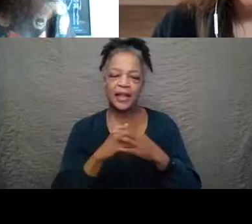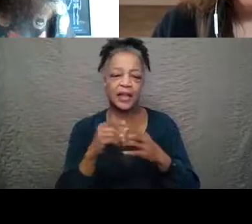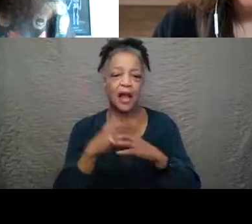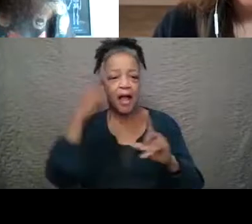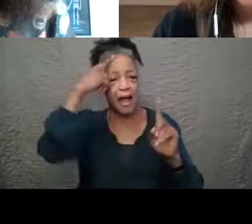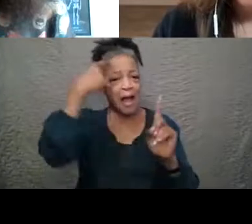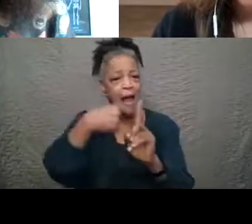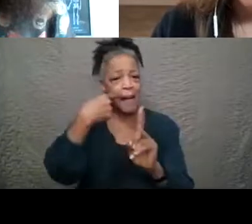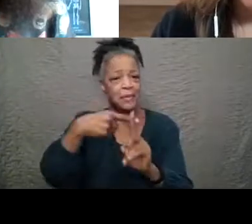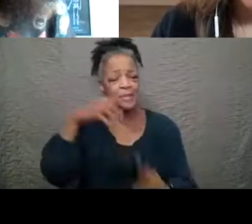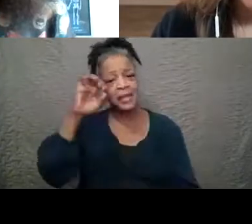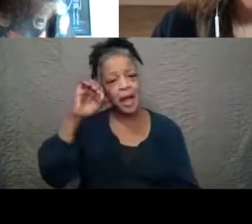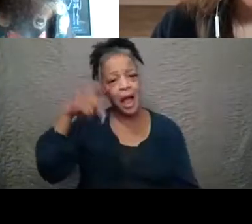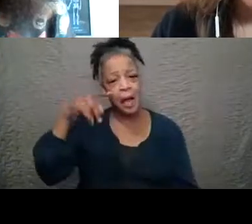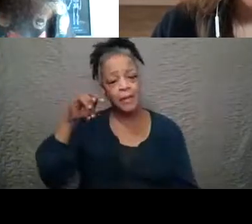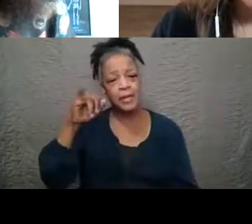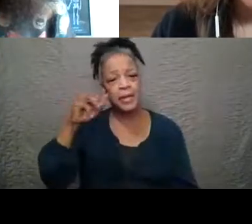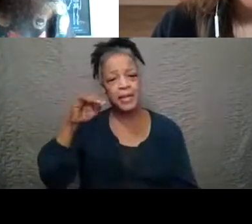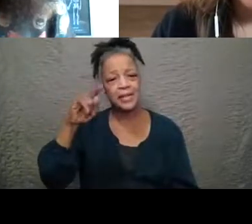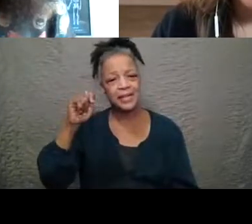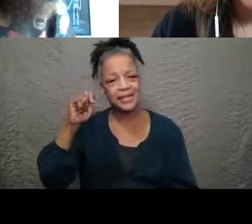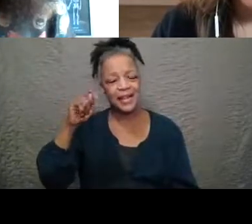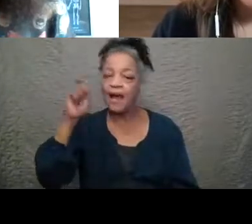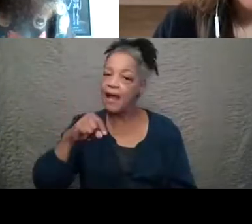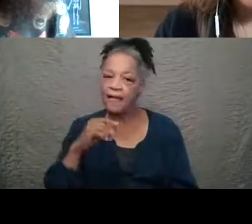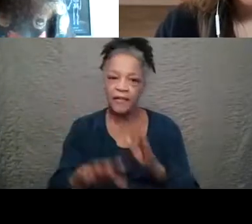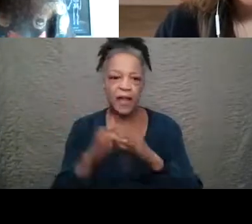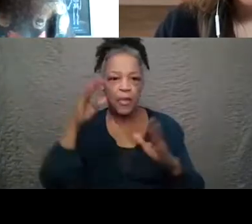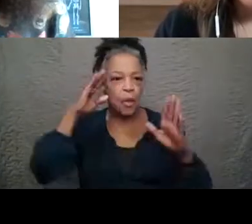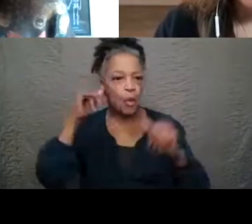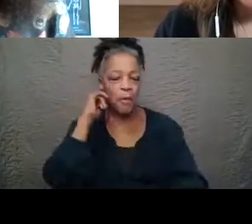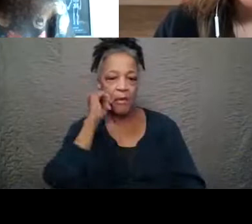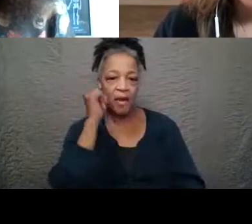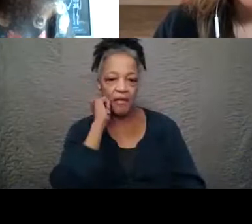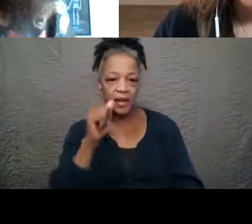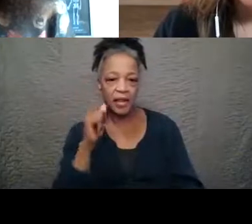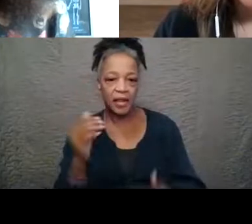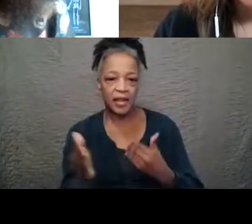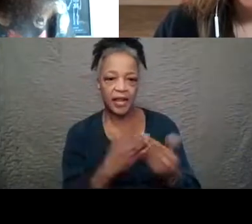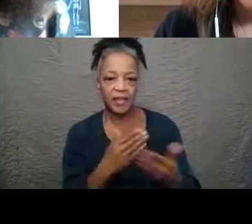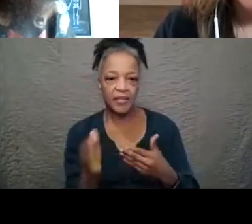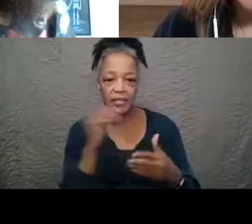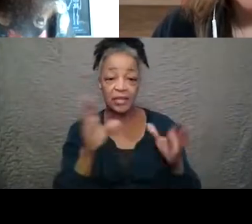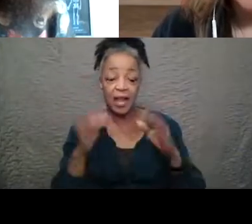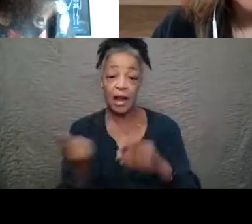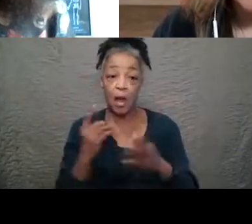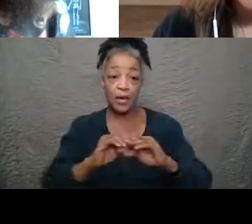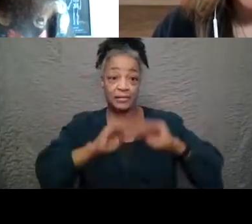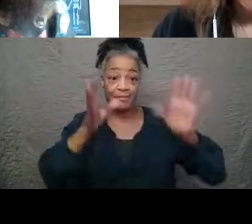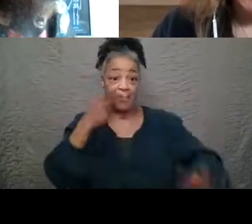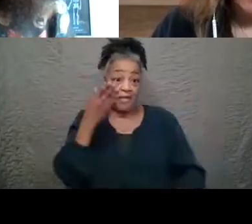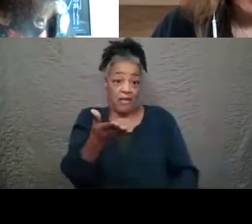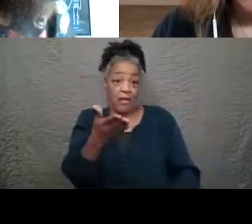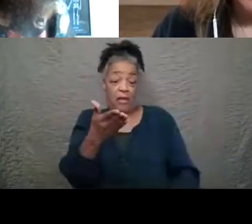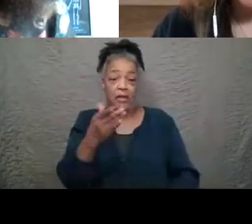I have to find the hope and optimism every day, even though it's not always evident, to keep going. And I think,